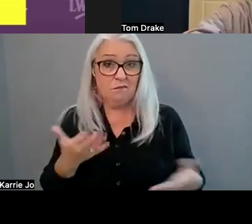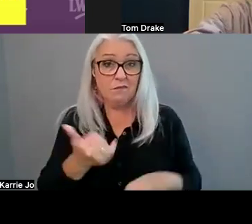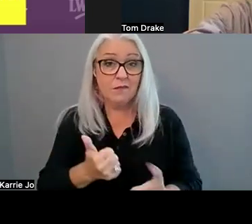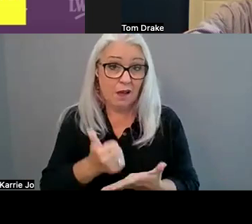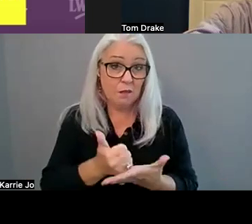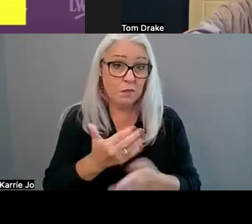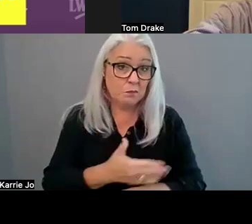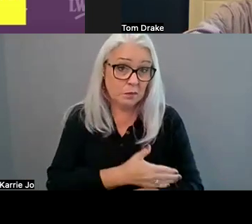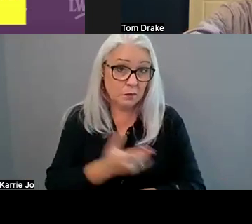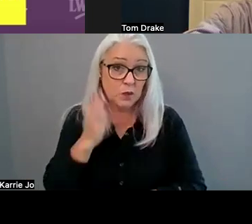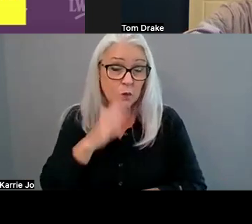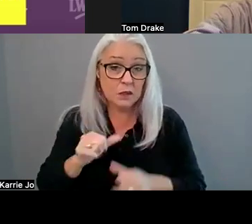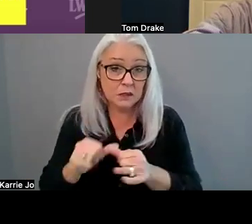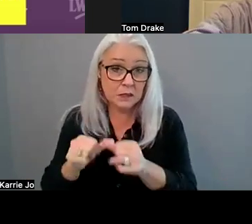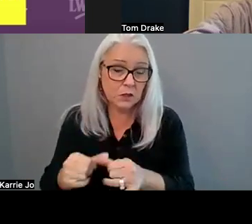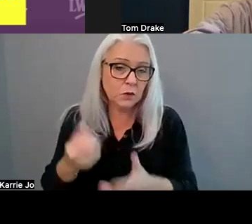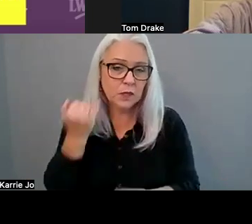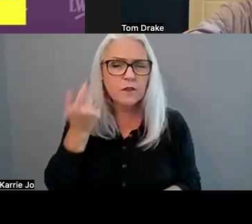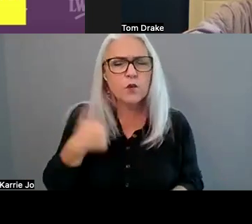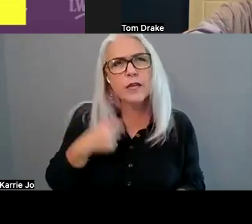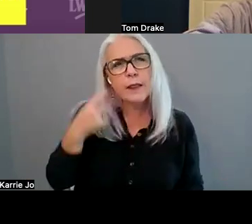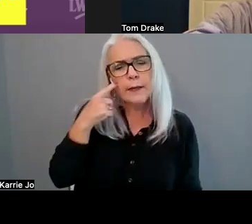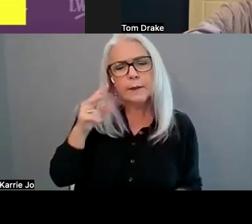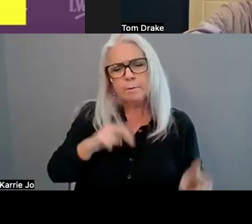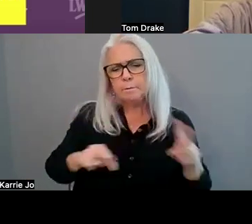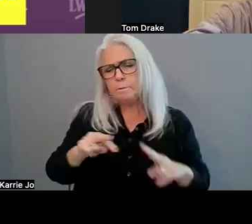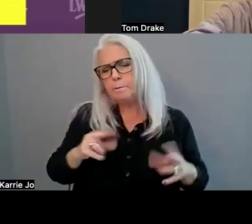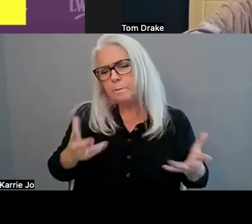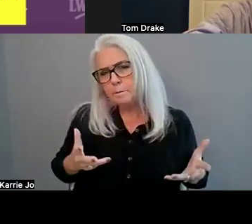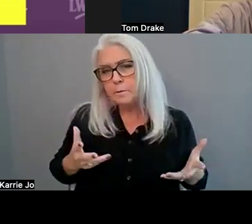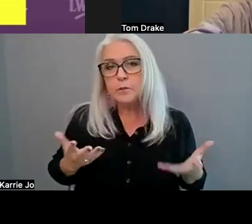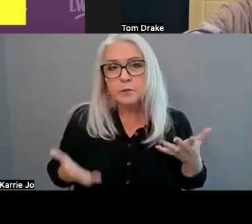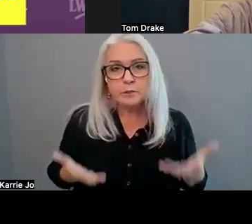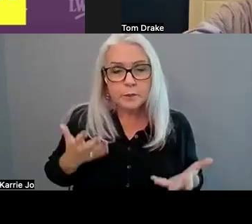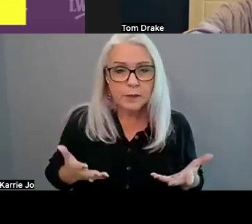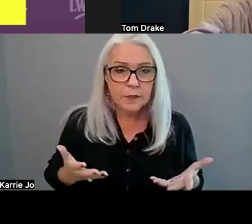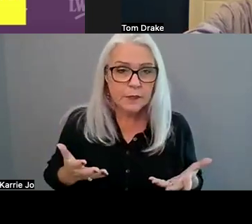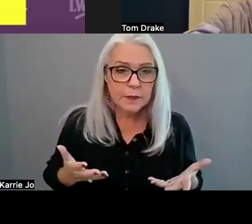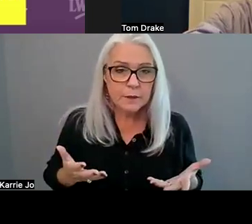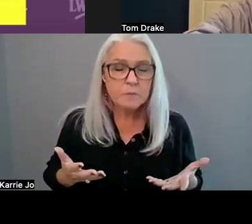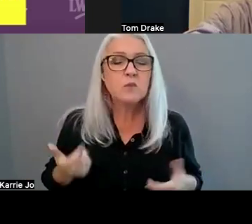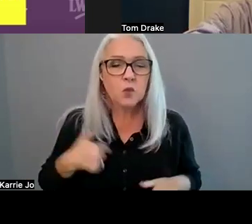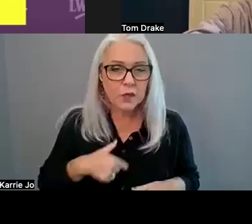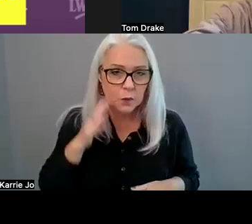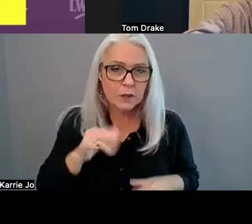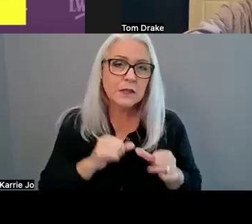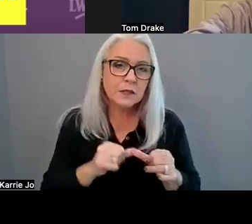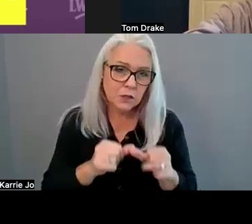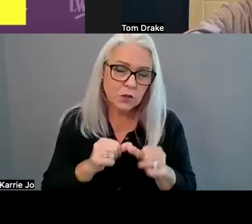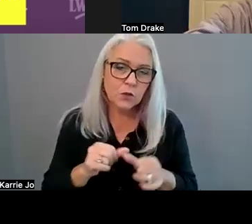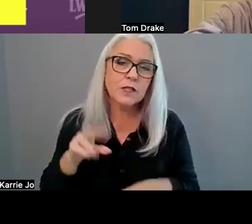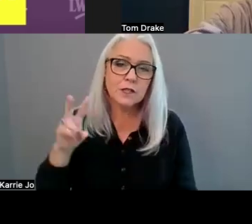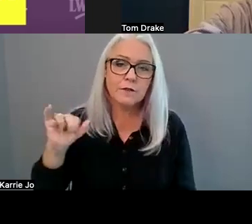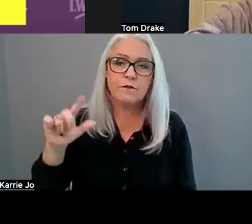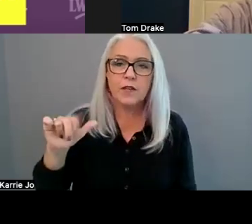then we'll continue. And if we see the product of our incentives, then we will continue as a village as well.